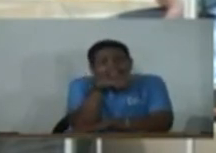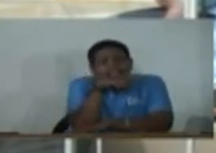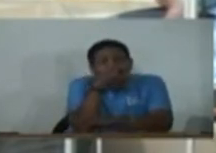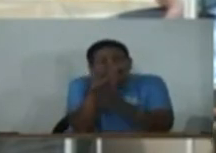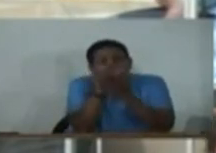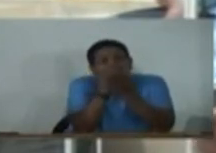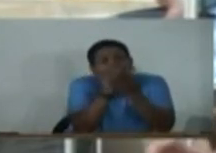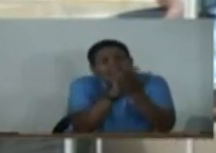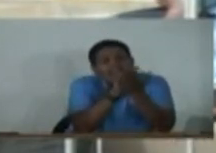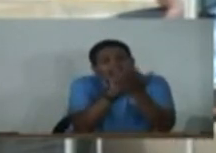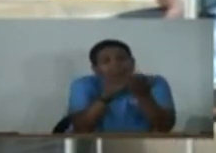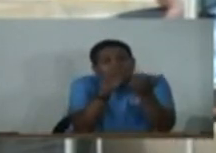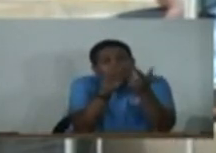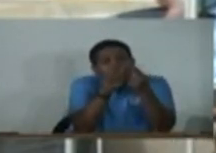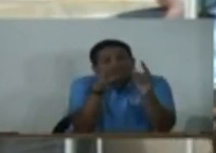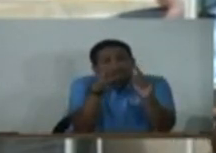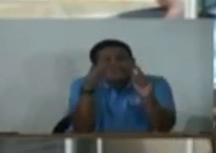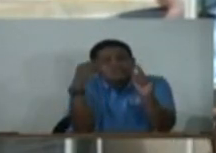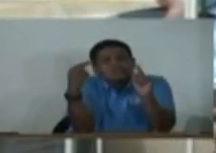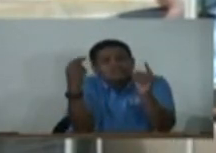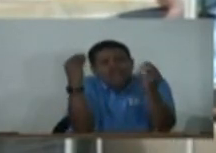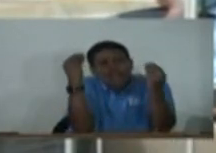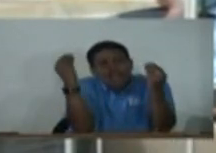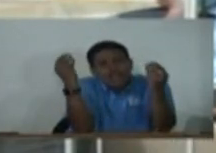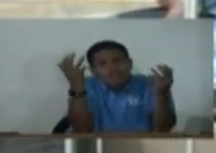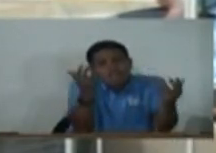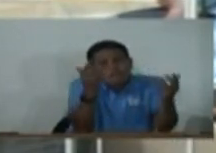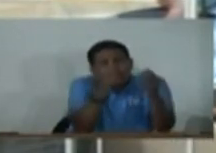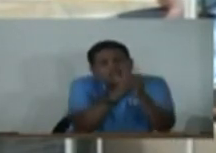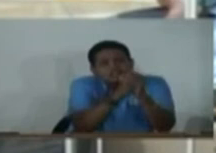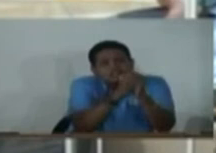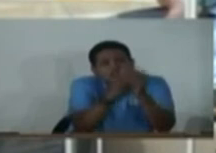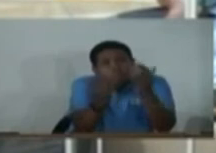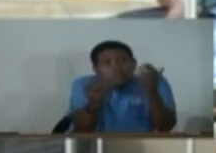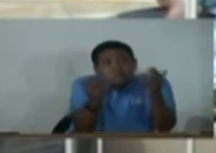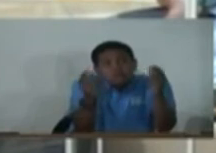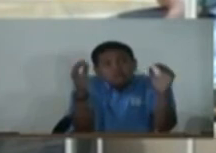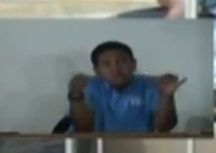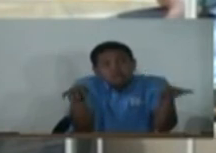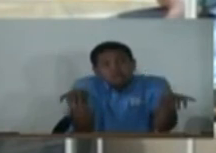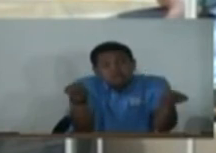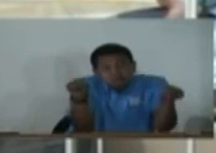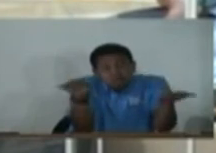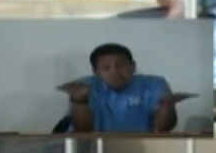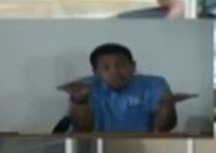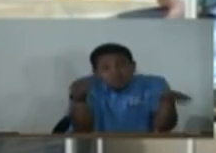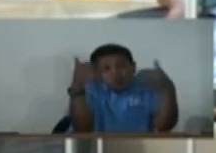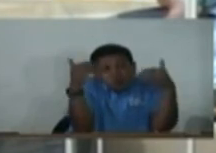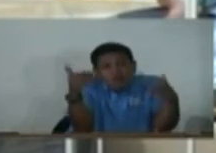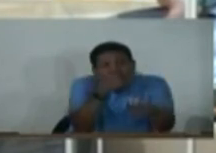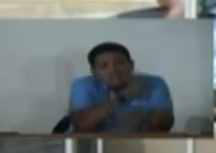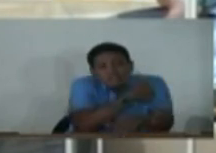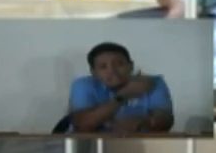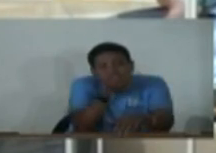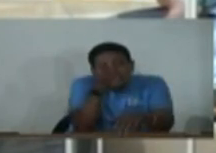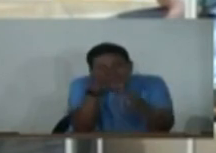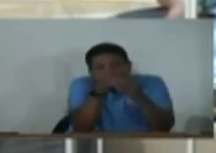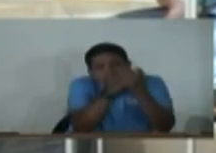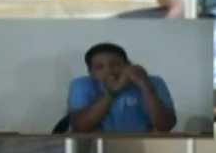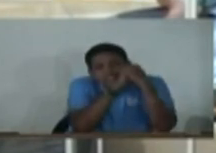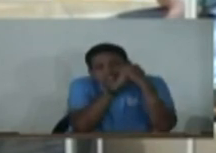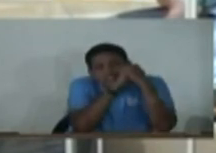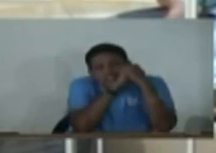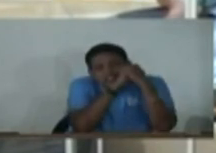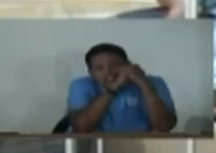legitimate and contextualized information will probably make the decision to take the vaccines.